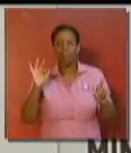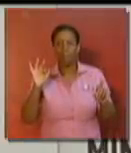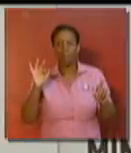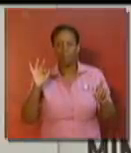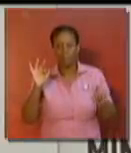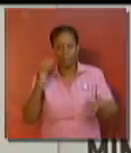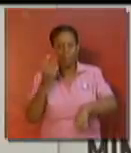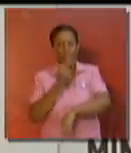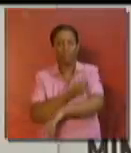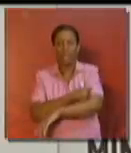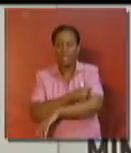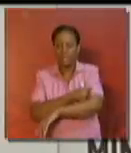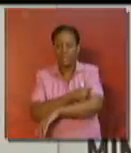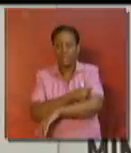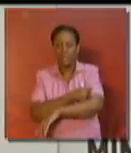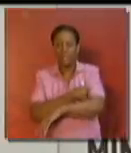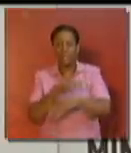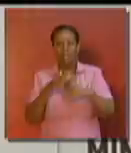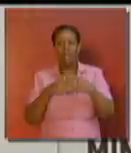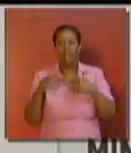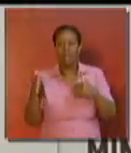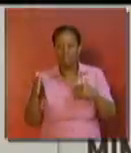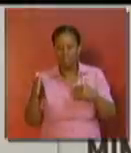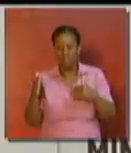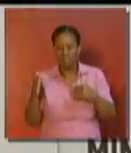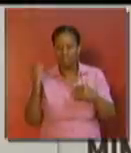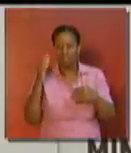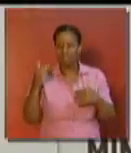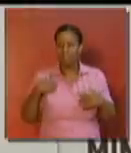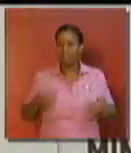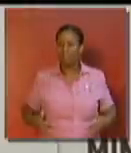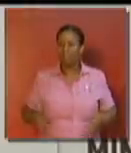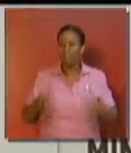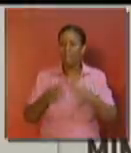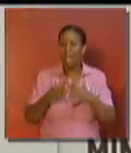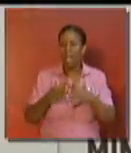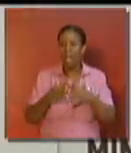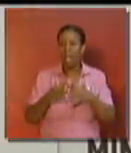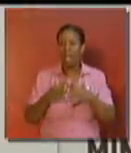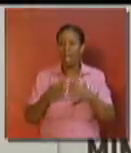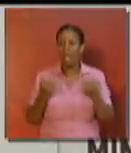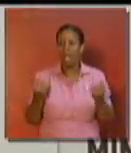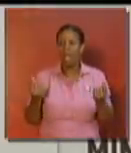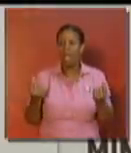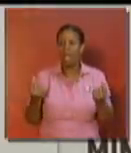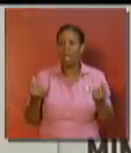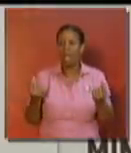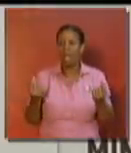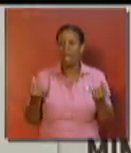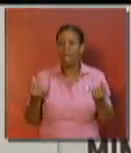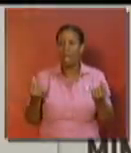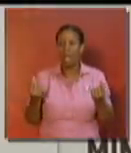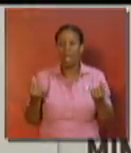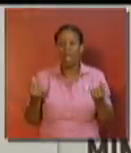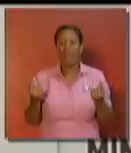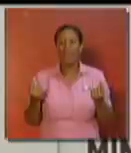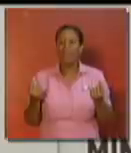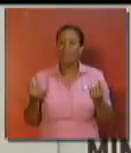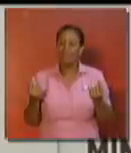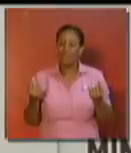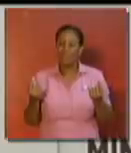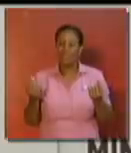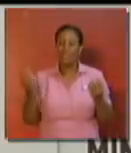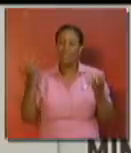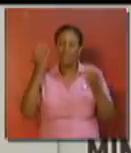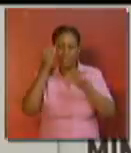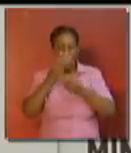become pregnant in between the dates of the first and second doses, I want to reassure you that based on the safety